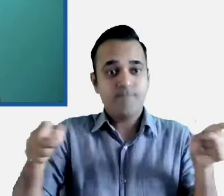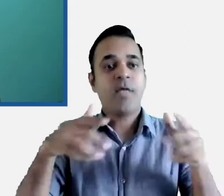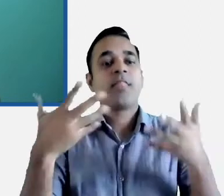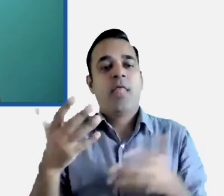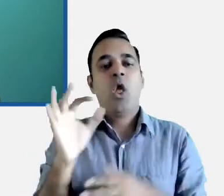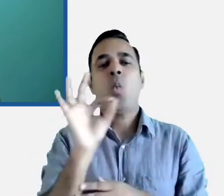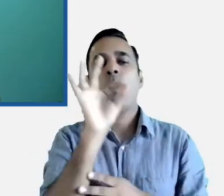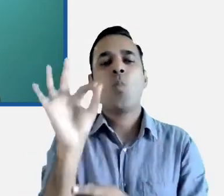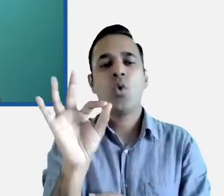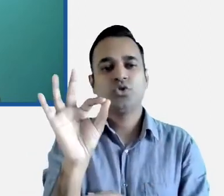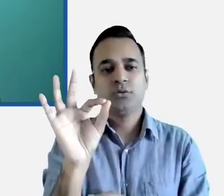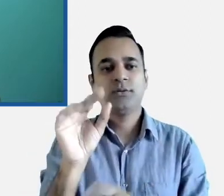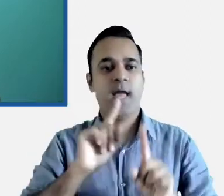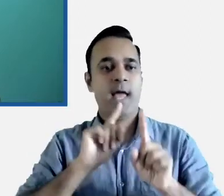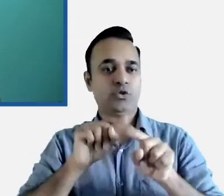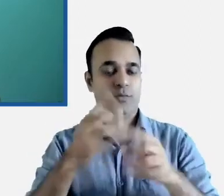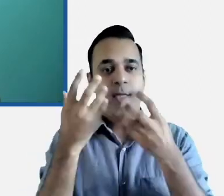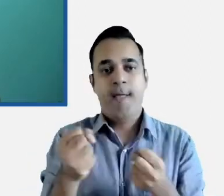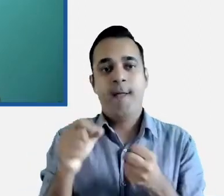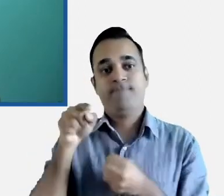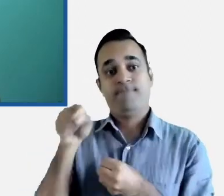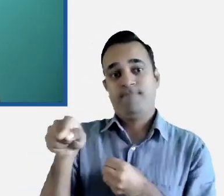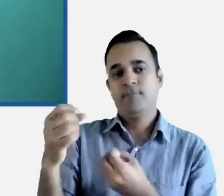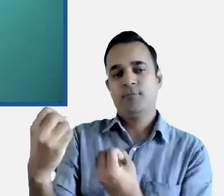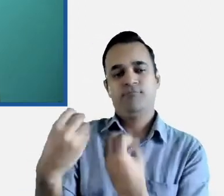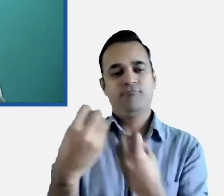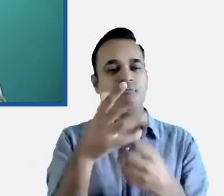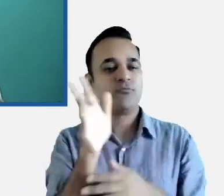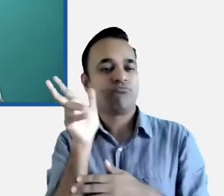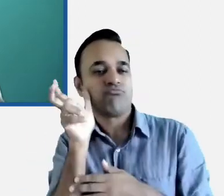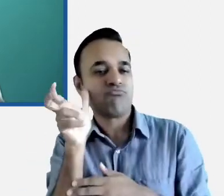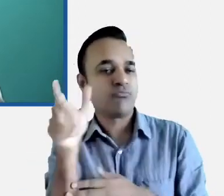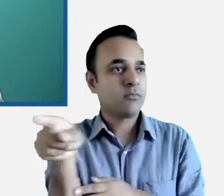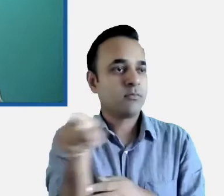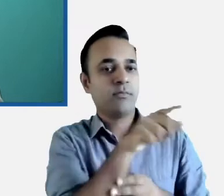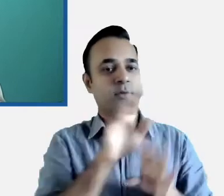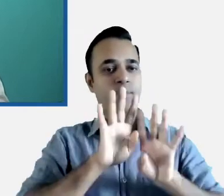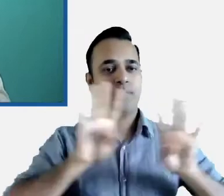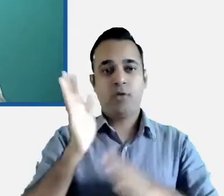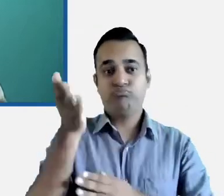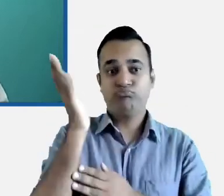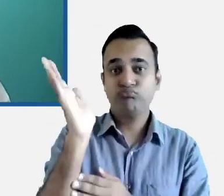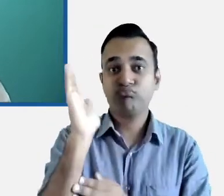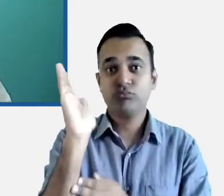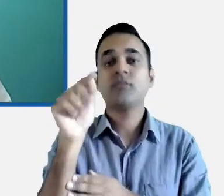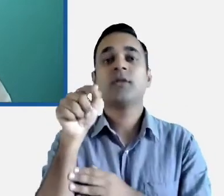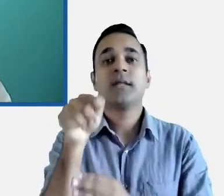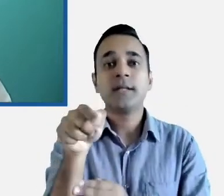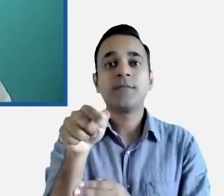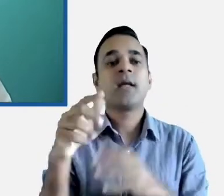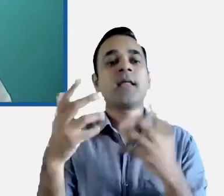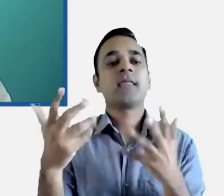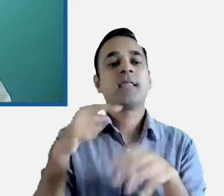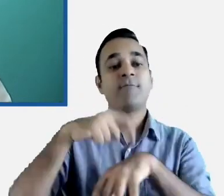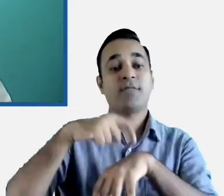these in Slido, and we will try to answer them within our time frame today as time allows. And we'll begin